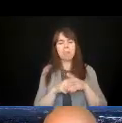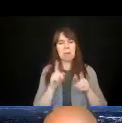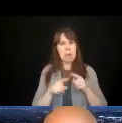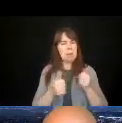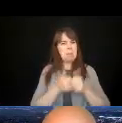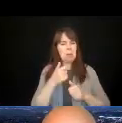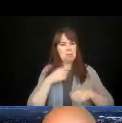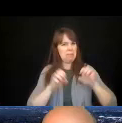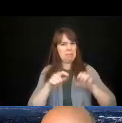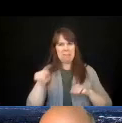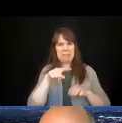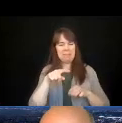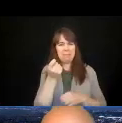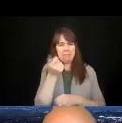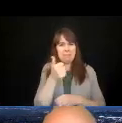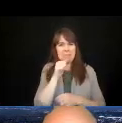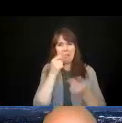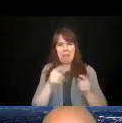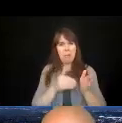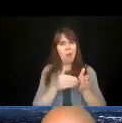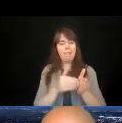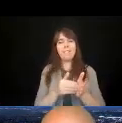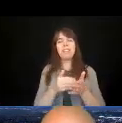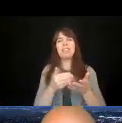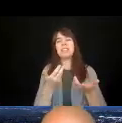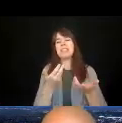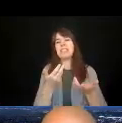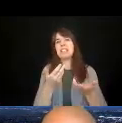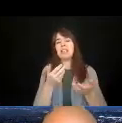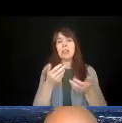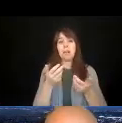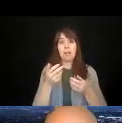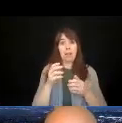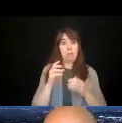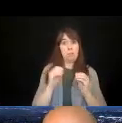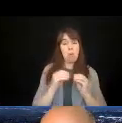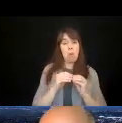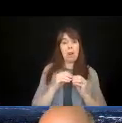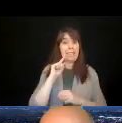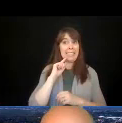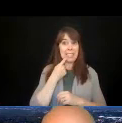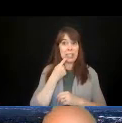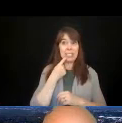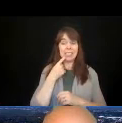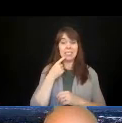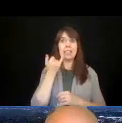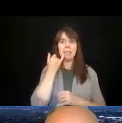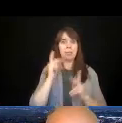these are very infrequent, potential more serious adverse events, and that it's a really, really